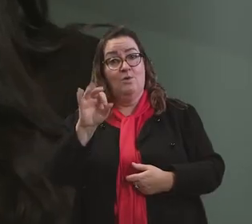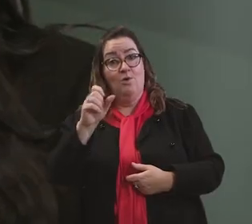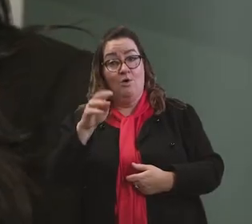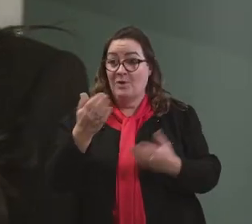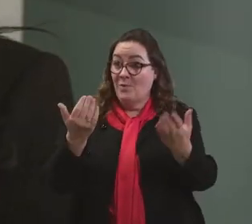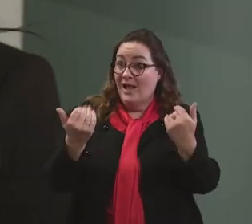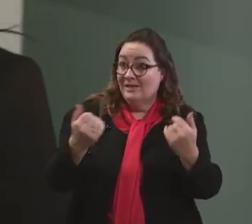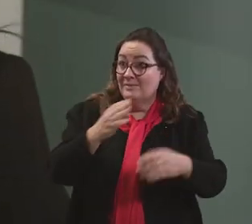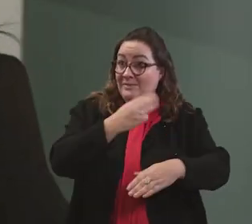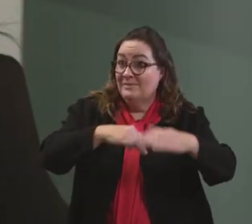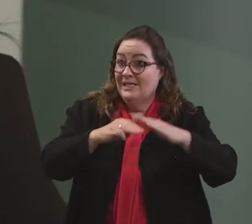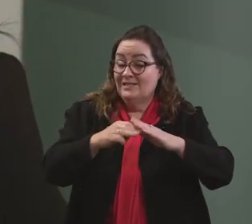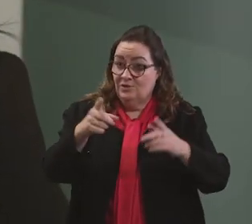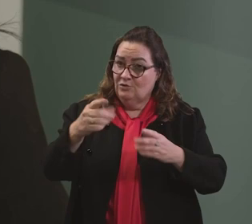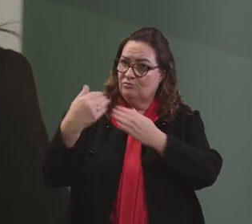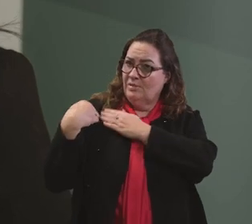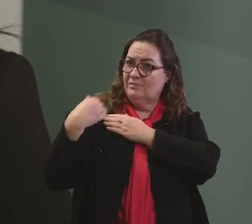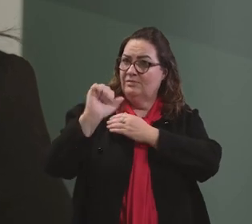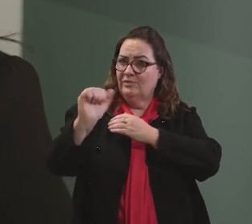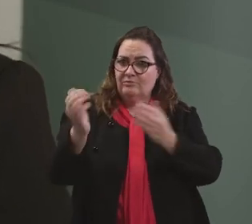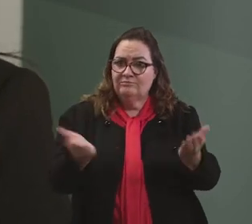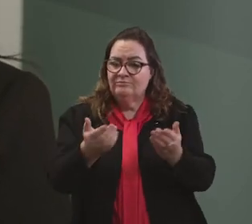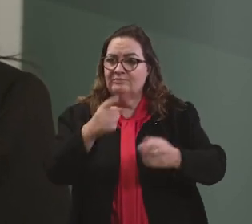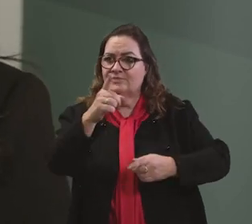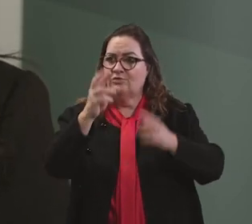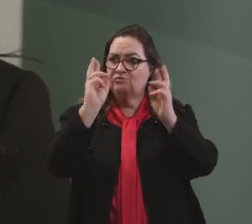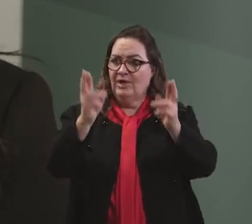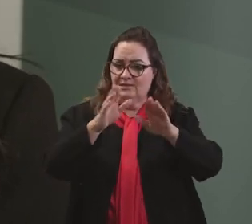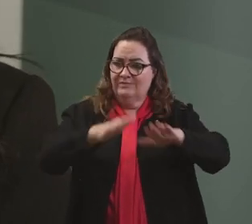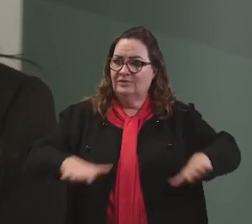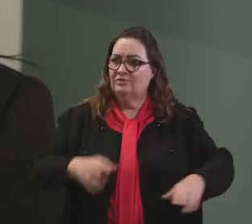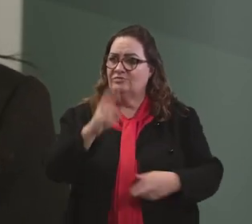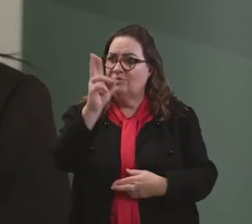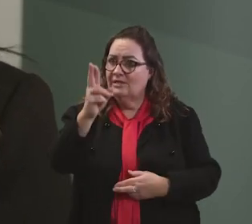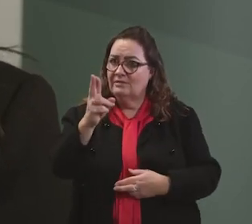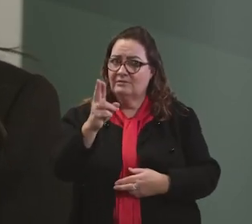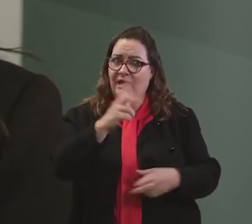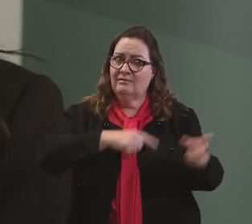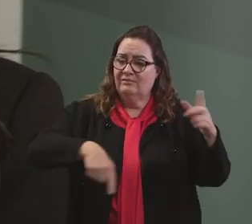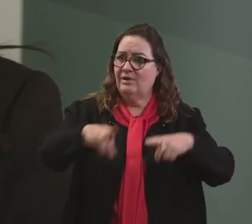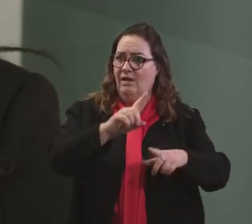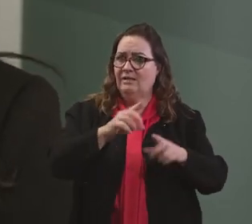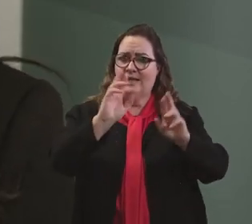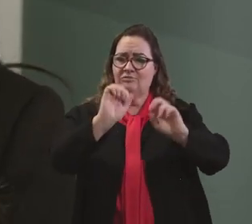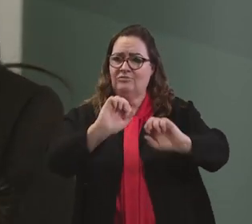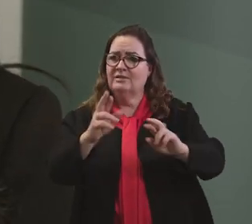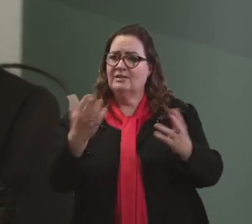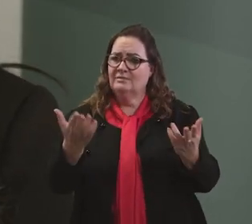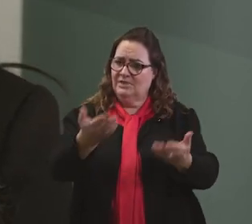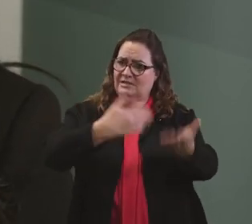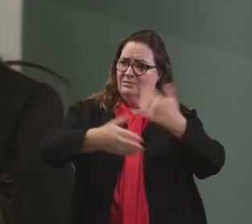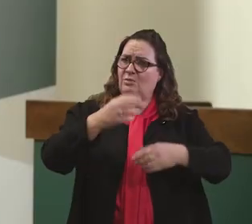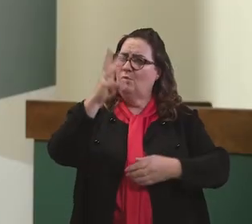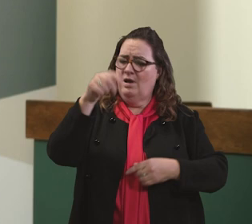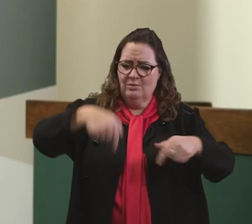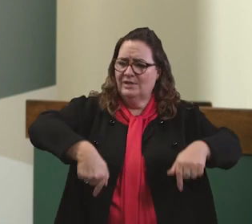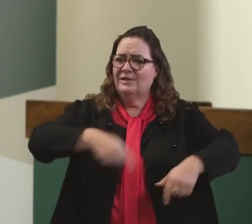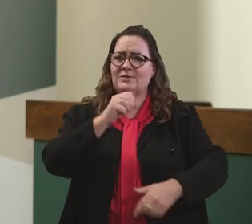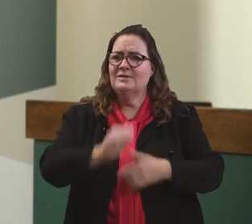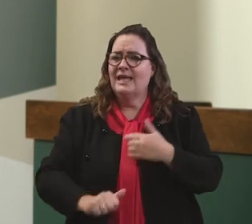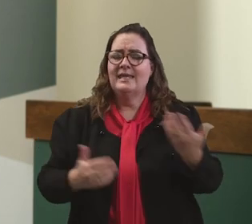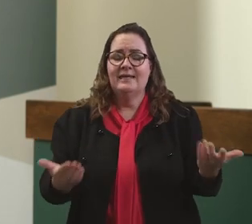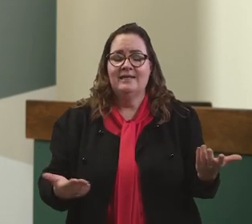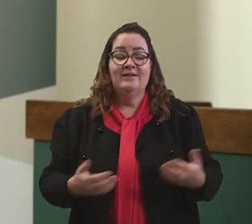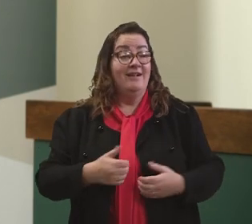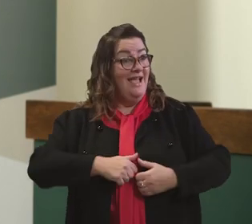You have responsibility for promoting UN Convention on the Rights of the Child across government and children's rights. Can you tell us why we're here today? Hi